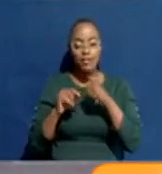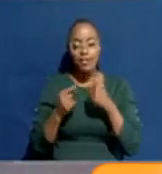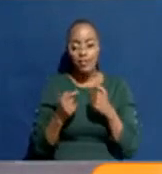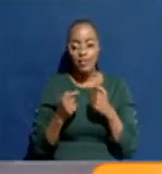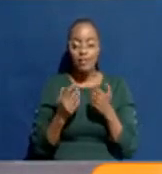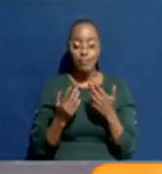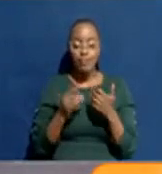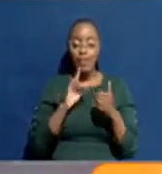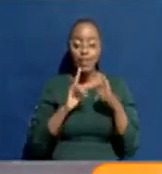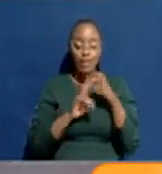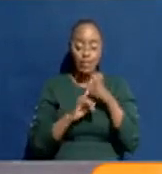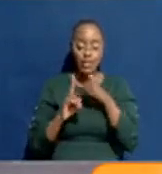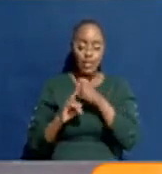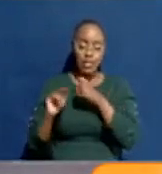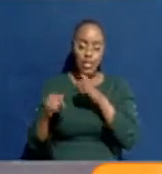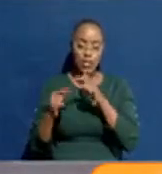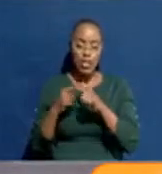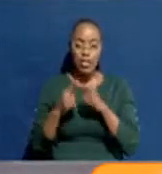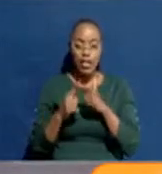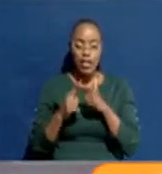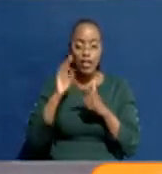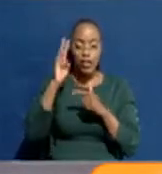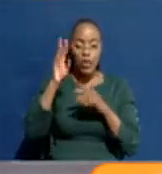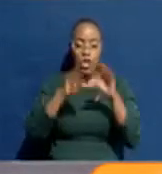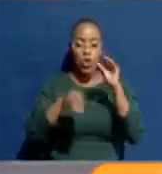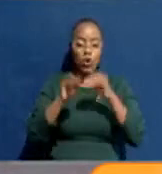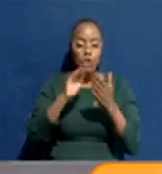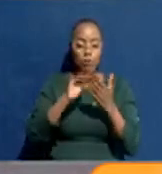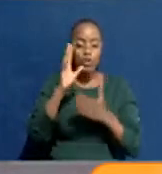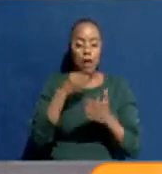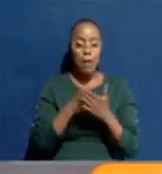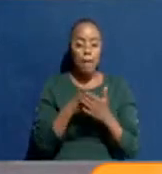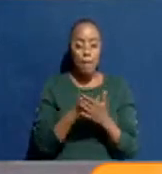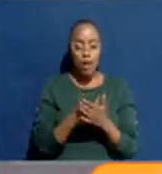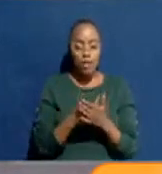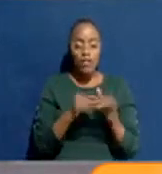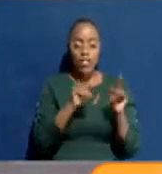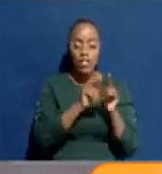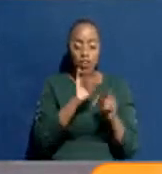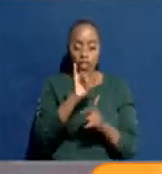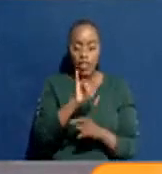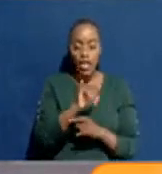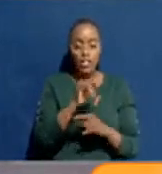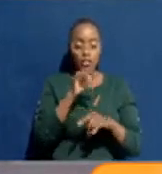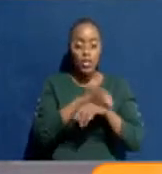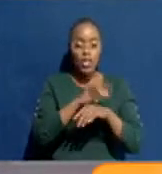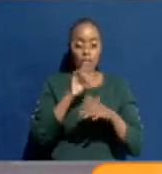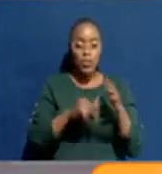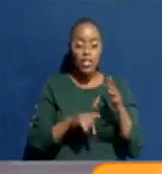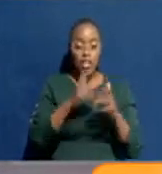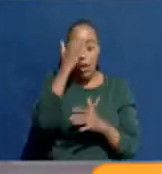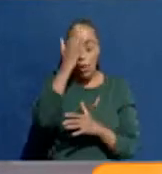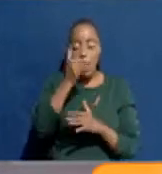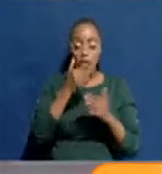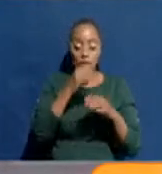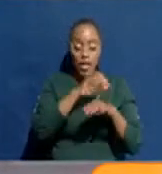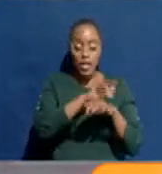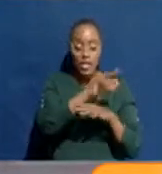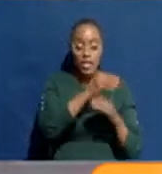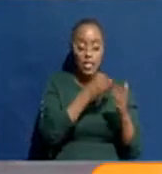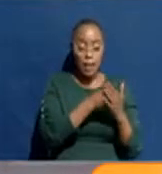166,600 Kenya shilling, then you're actually going to contribute more. Mm. And for that, what do you get? Because you're earning this